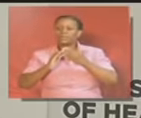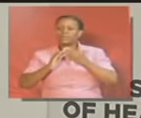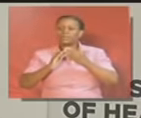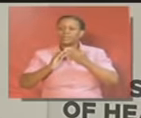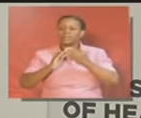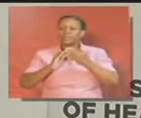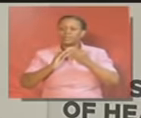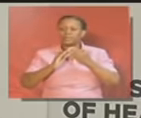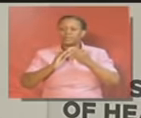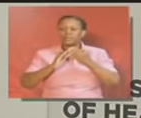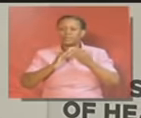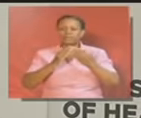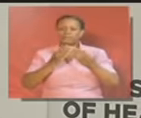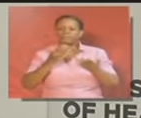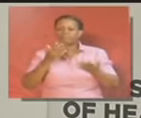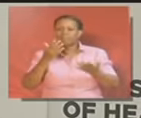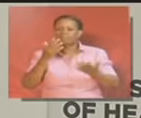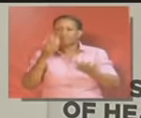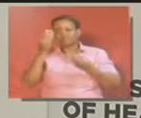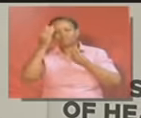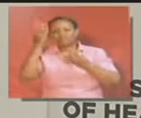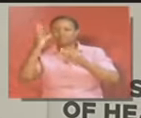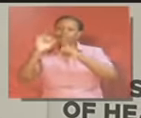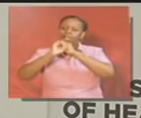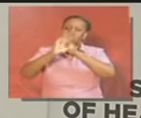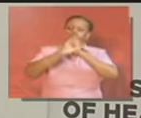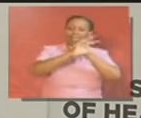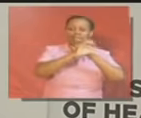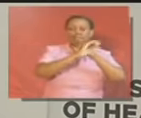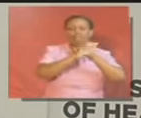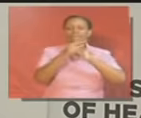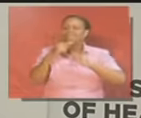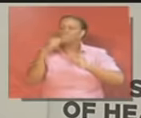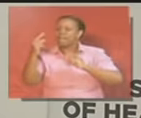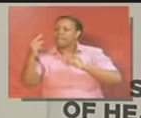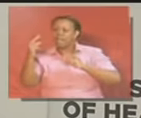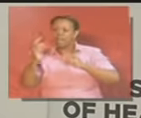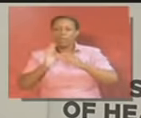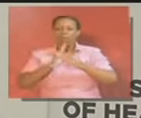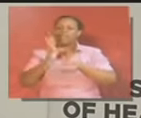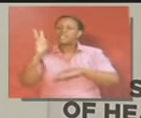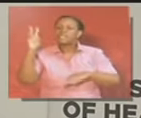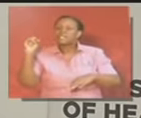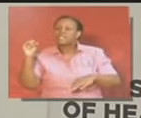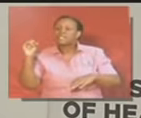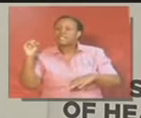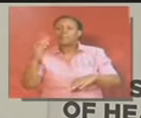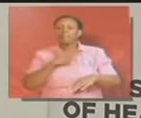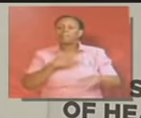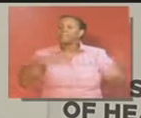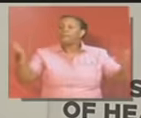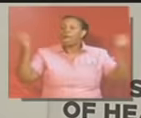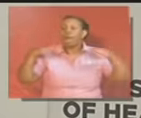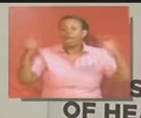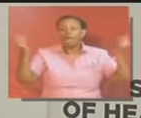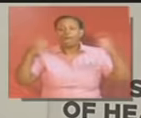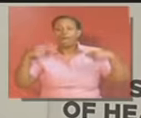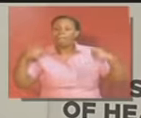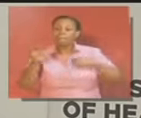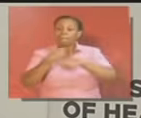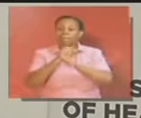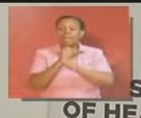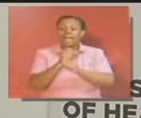60 population with CNCDs are invited to make appointments using